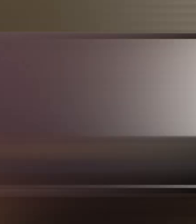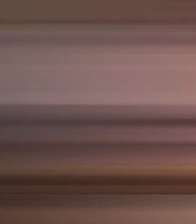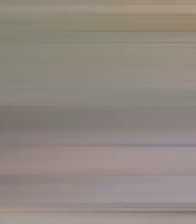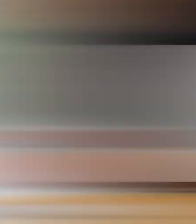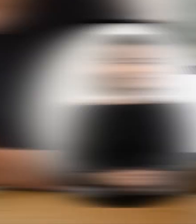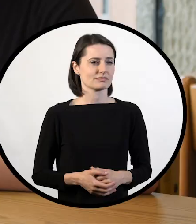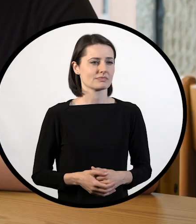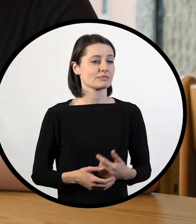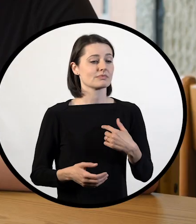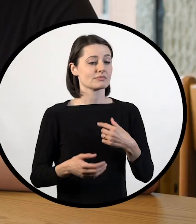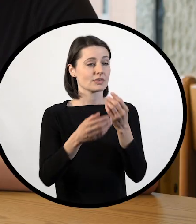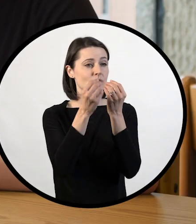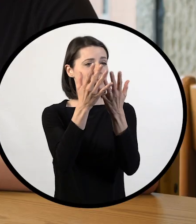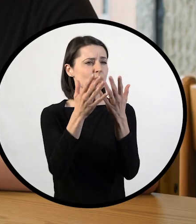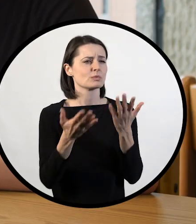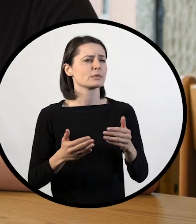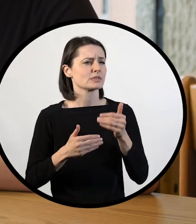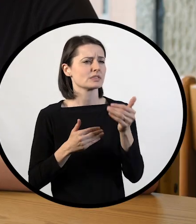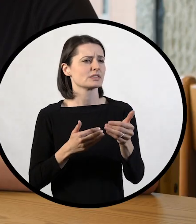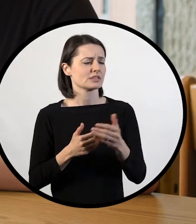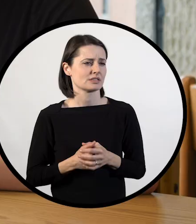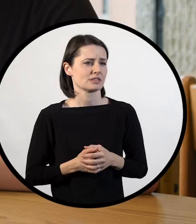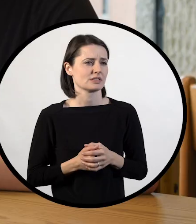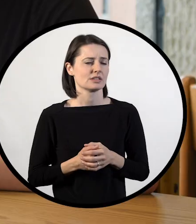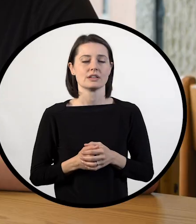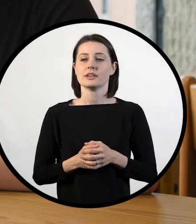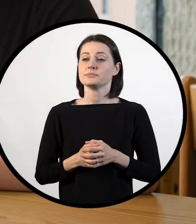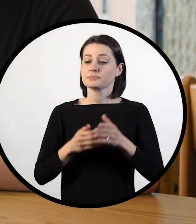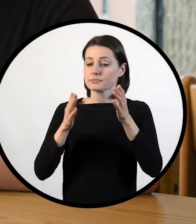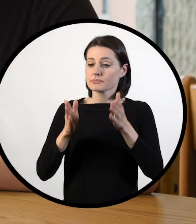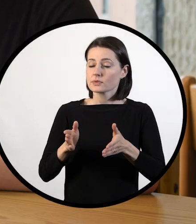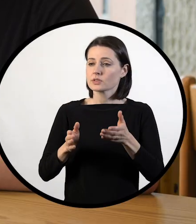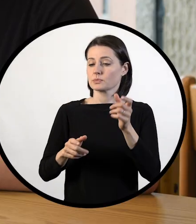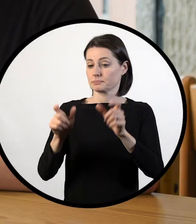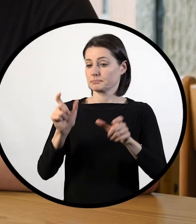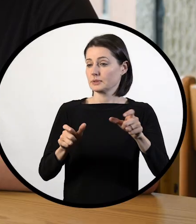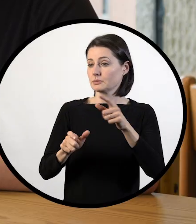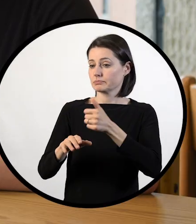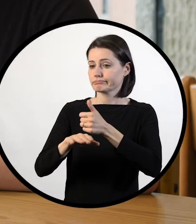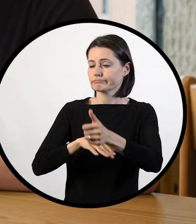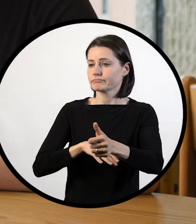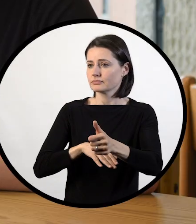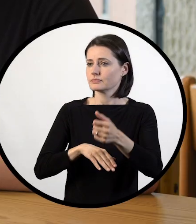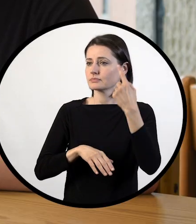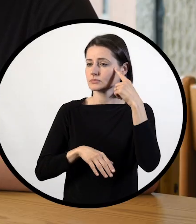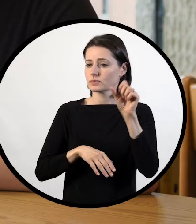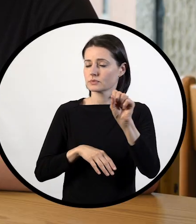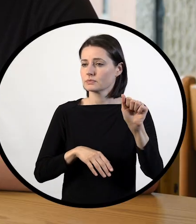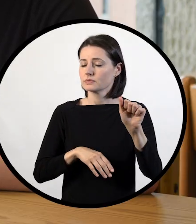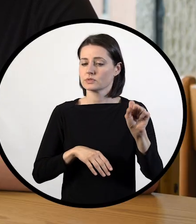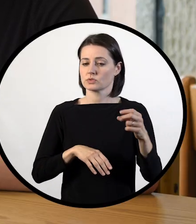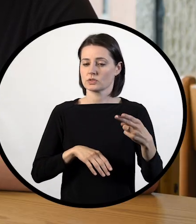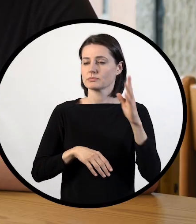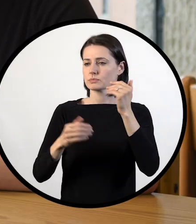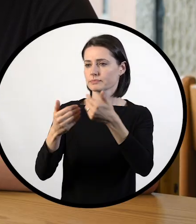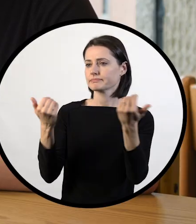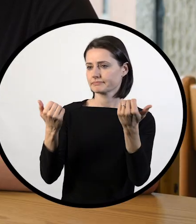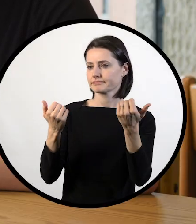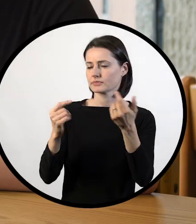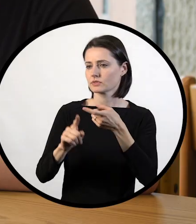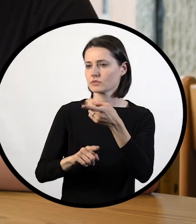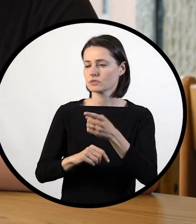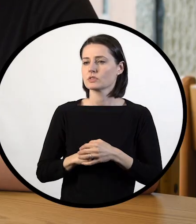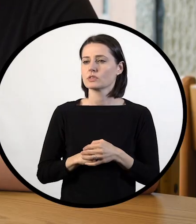evidence. What happens after I report sexual abuse? The person or persons who allegedly abused or harassed you will